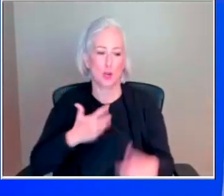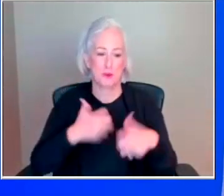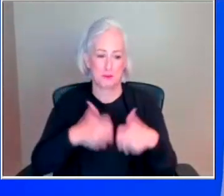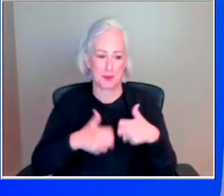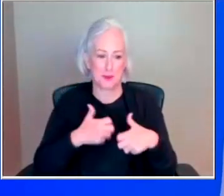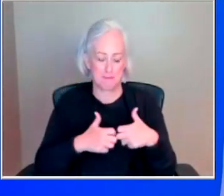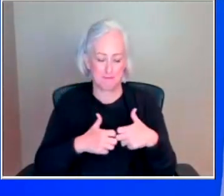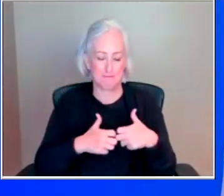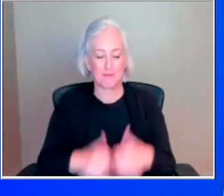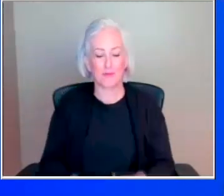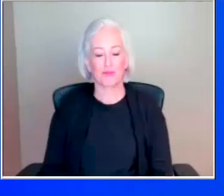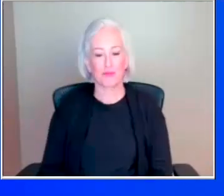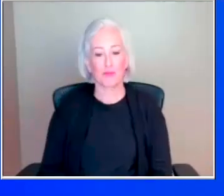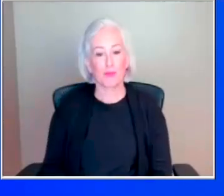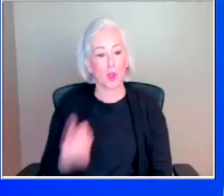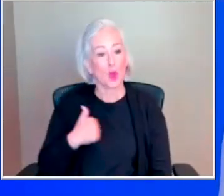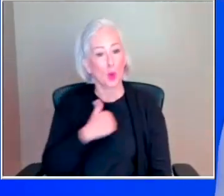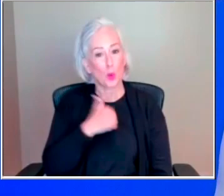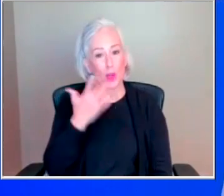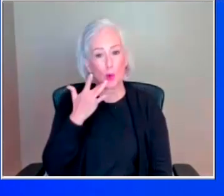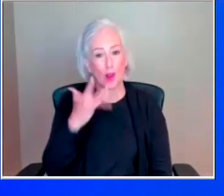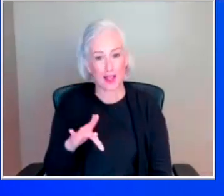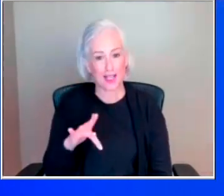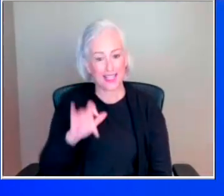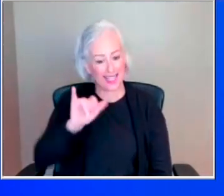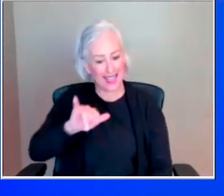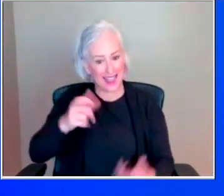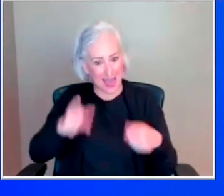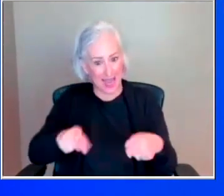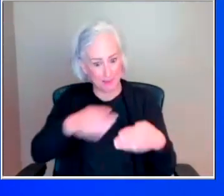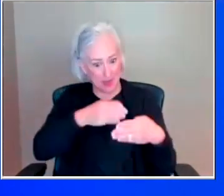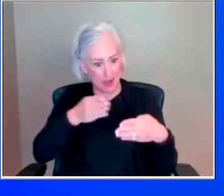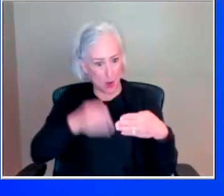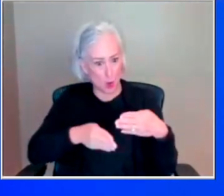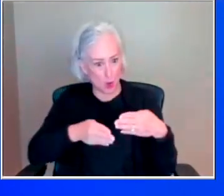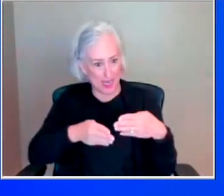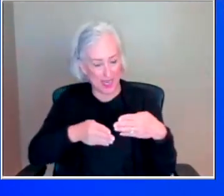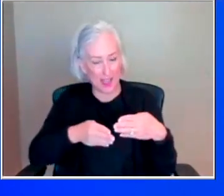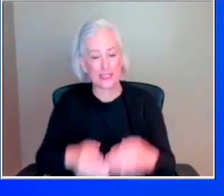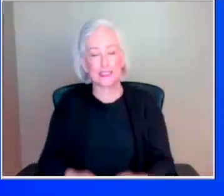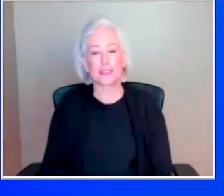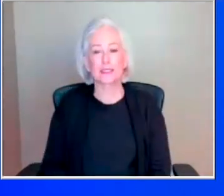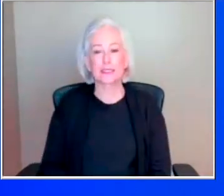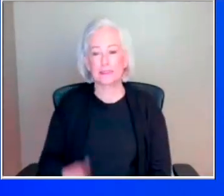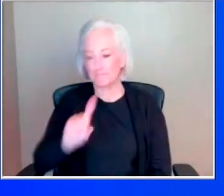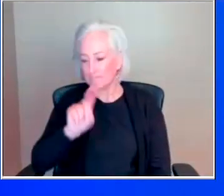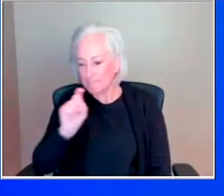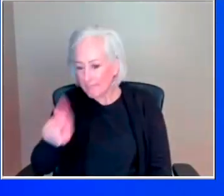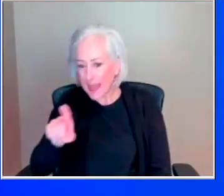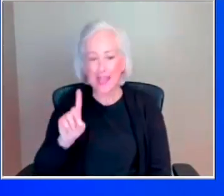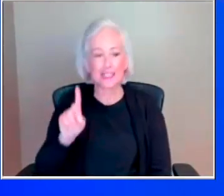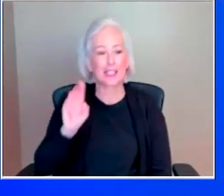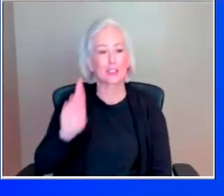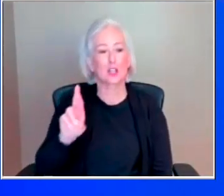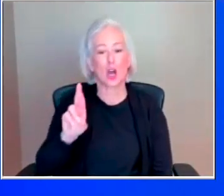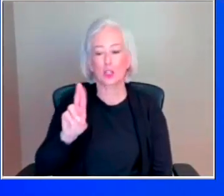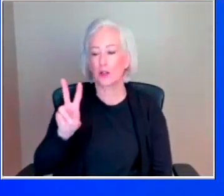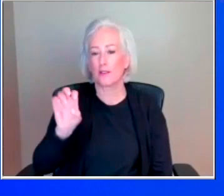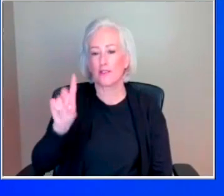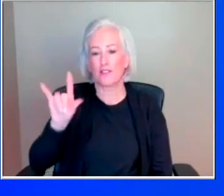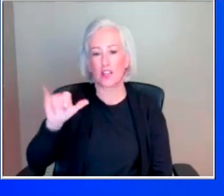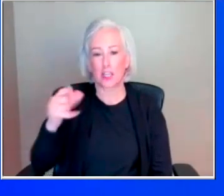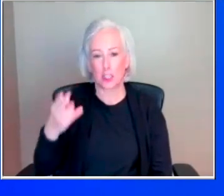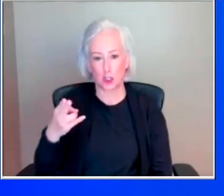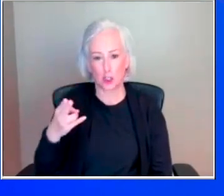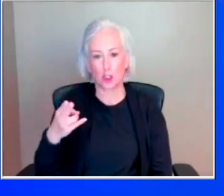that it was over a weekend, and I asked Dr. Vidich, the transplant doctor, to